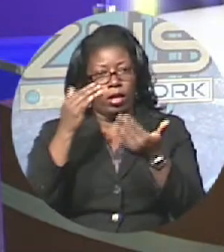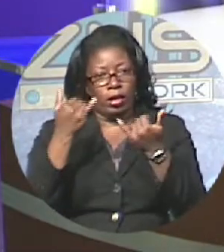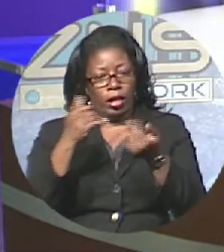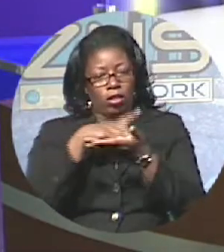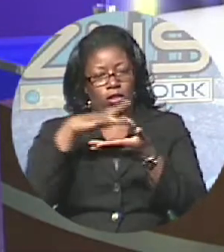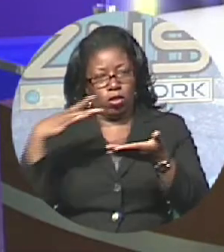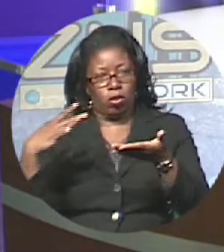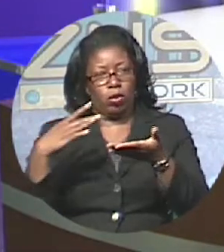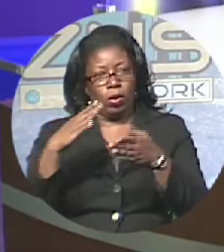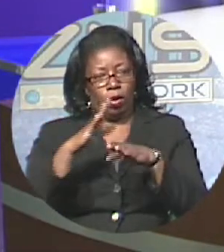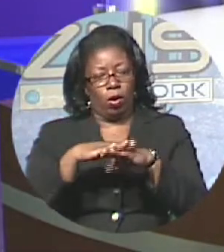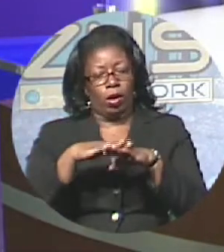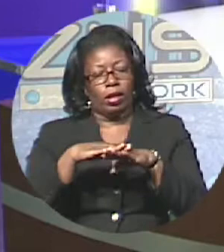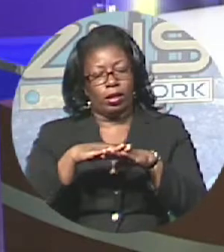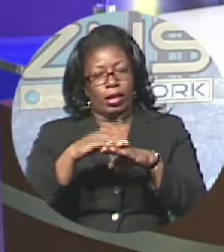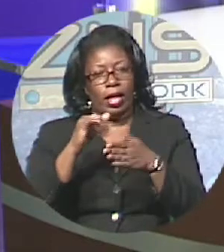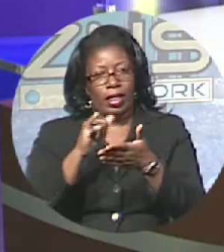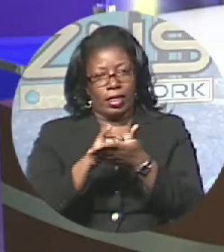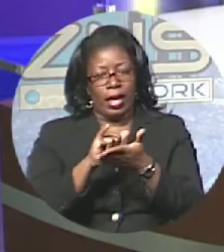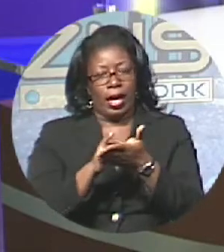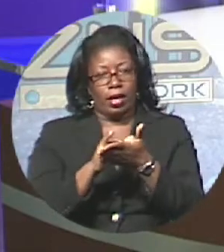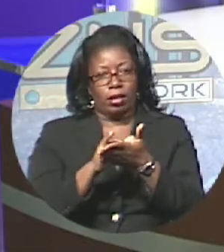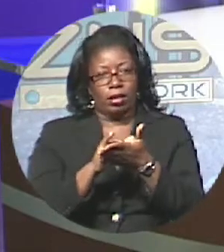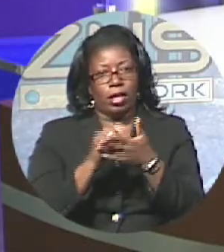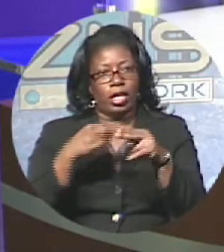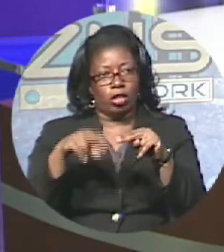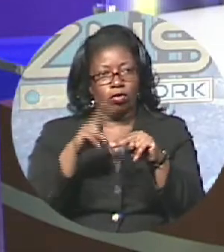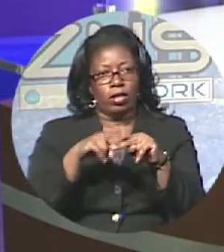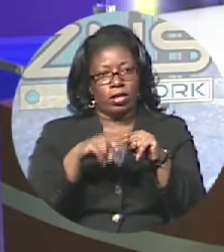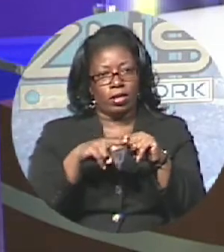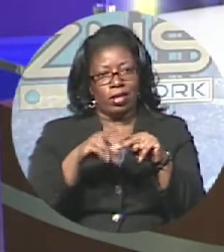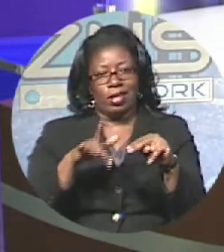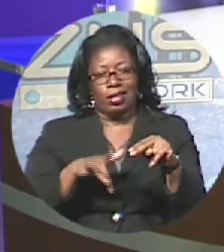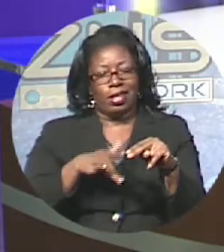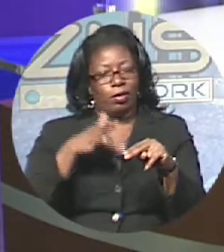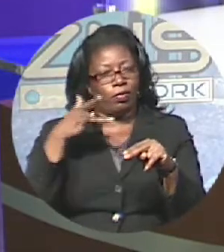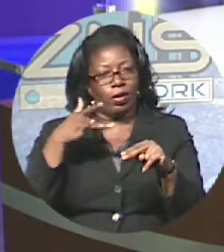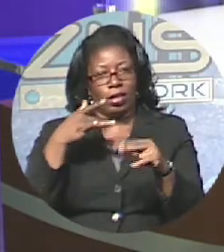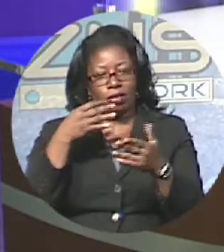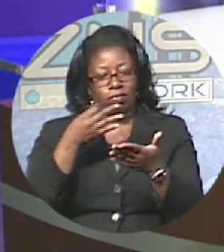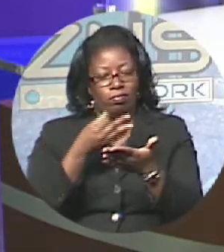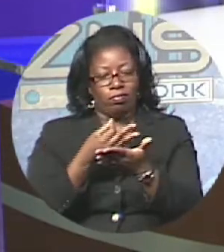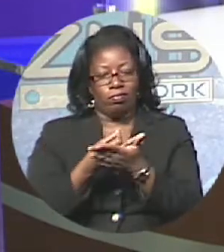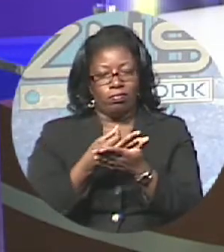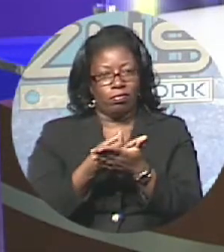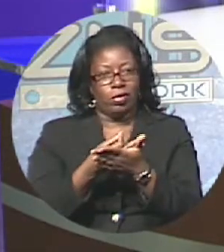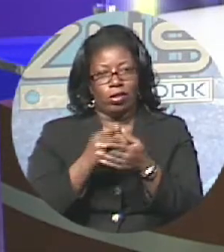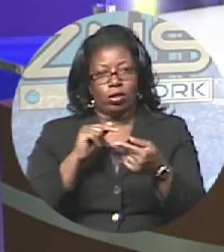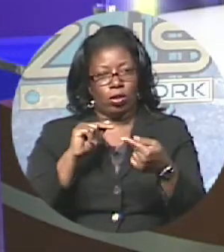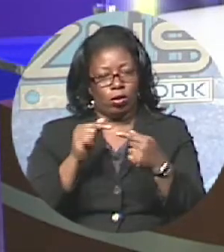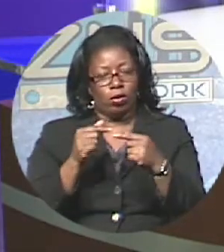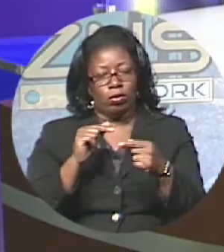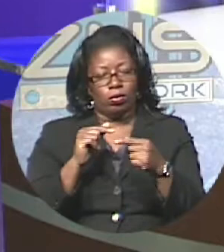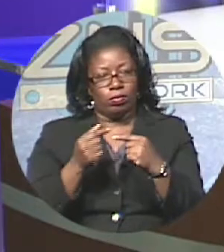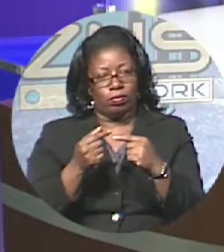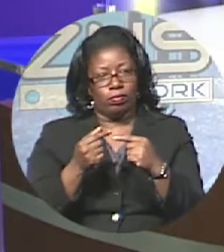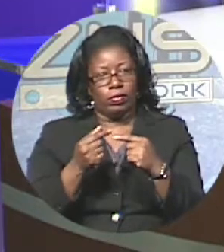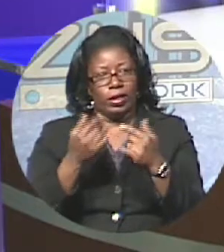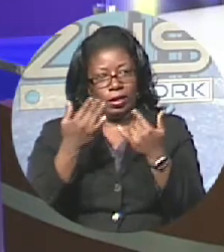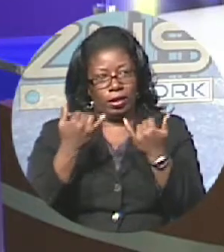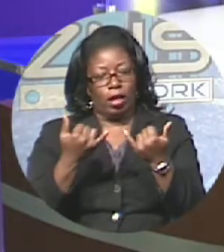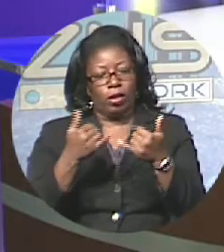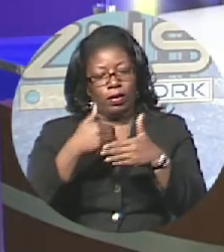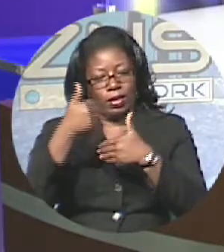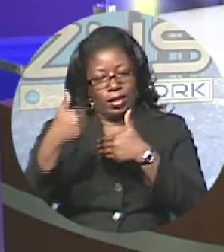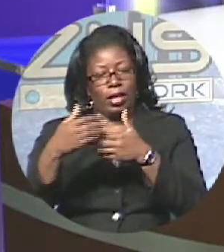on a rant about the proposed increases and argue that they are already feeling the financial pinch. But our Andrew Knowles has the other